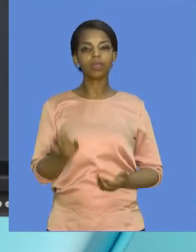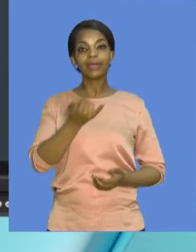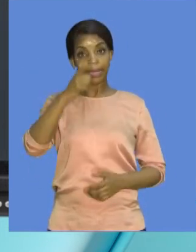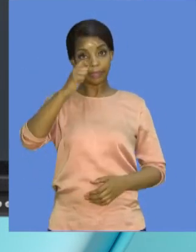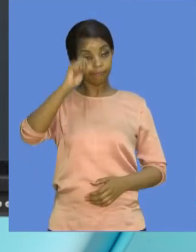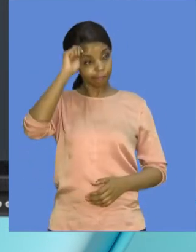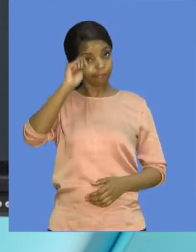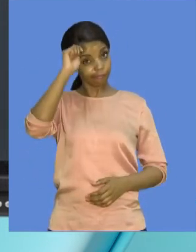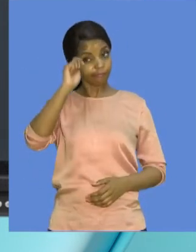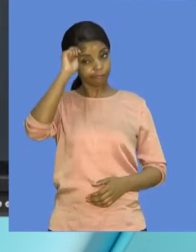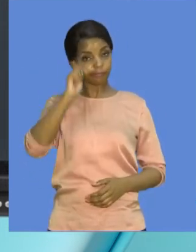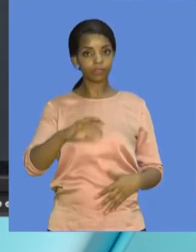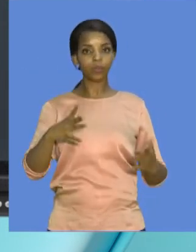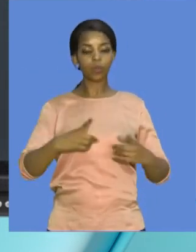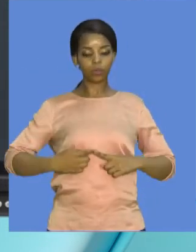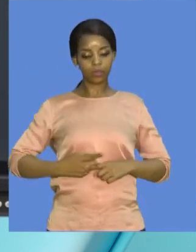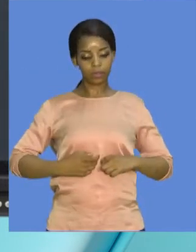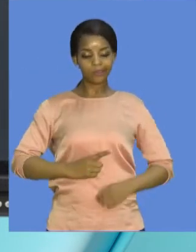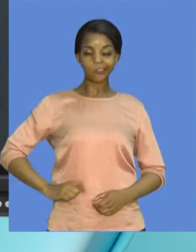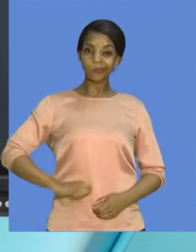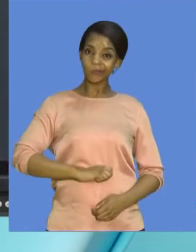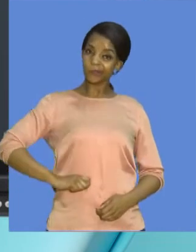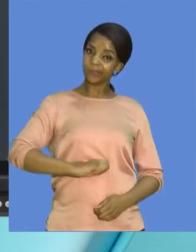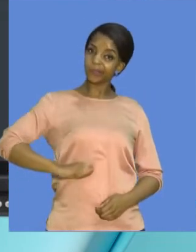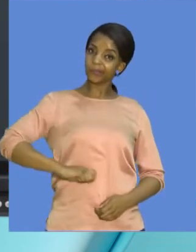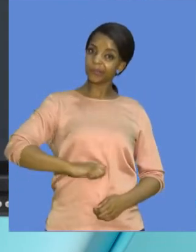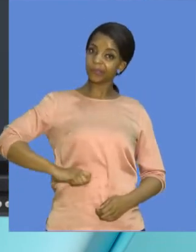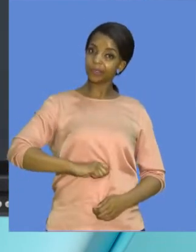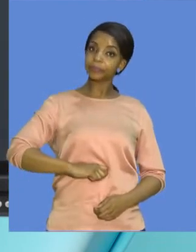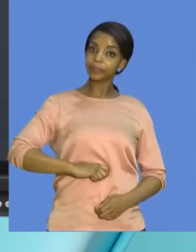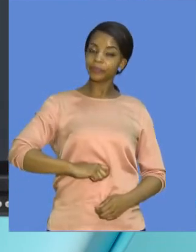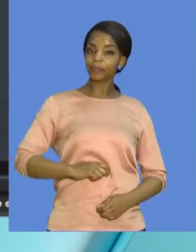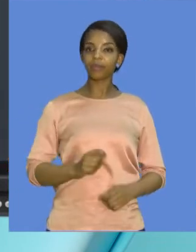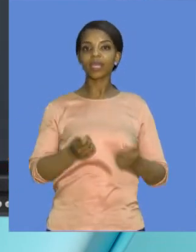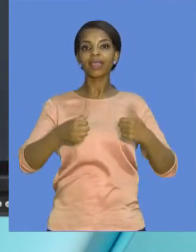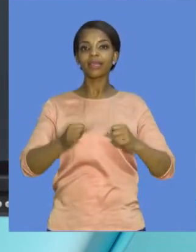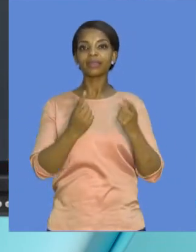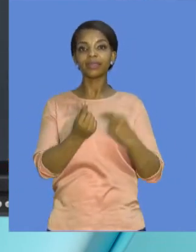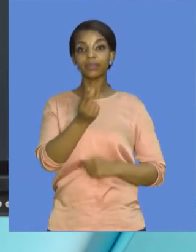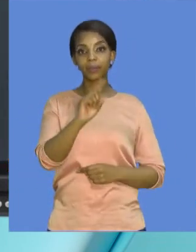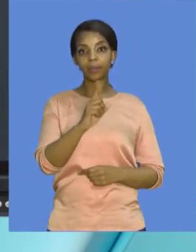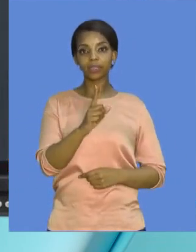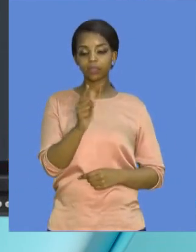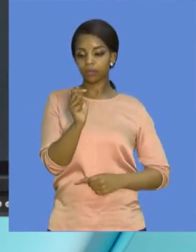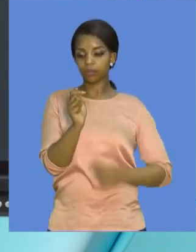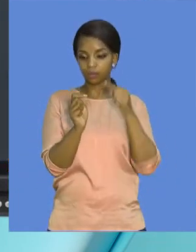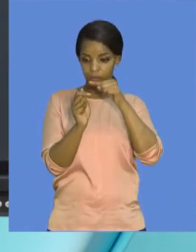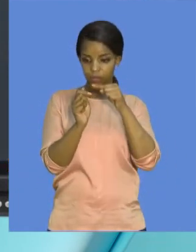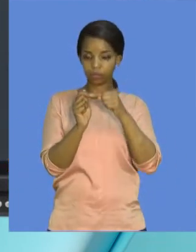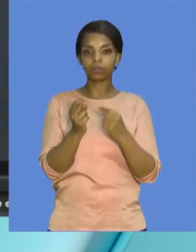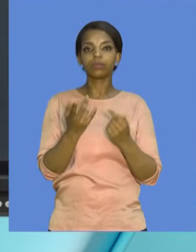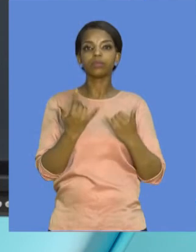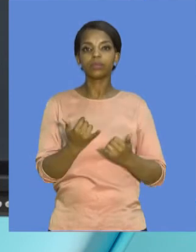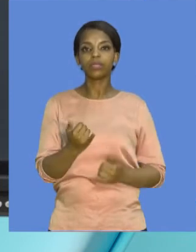it against your hair, or you rub it against your jersey, or whatever material. What will happen is that this material will